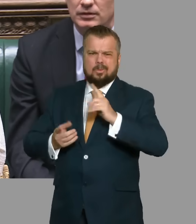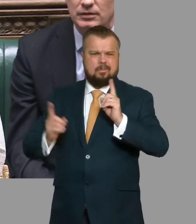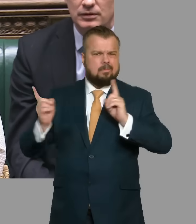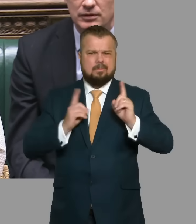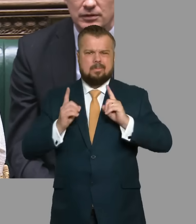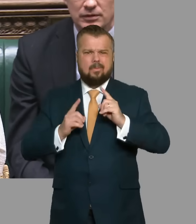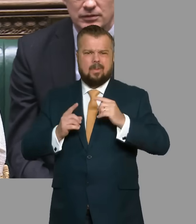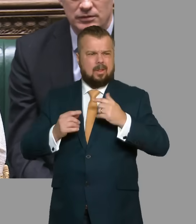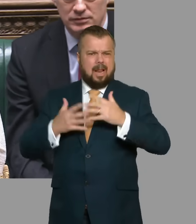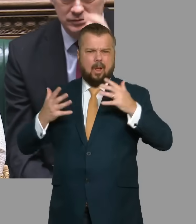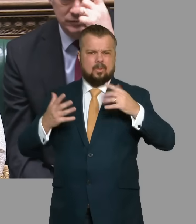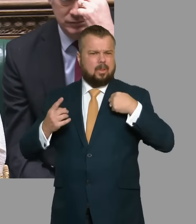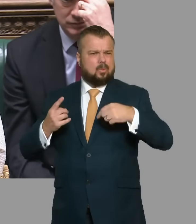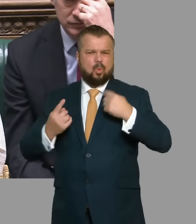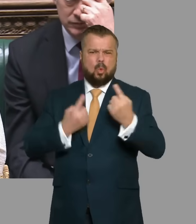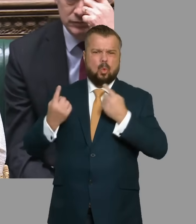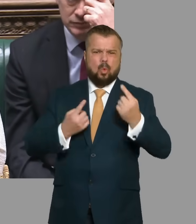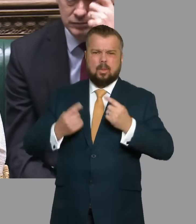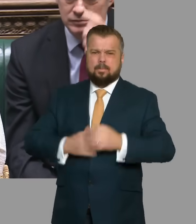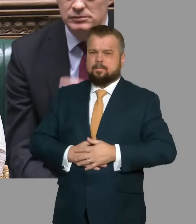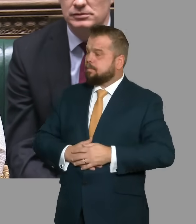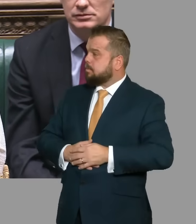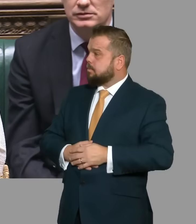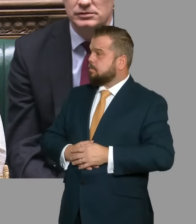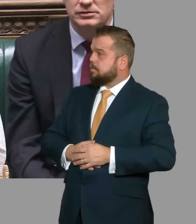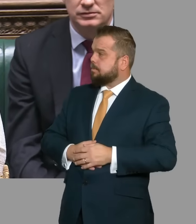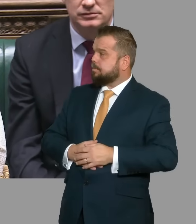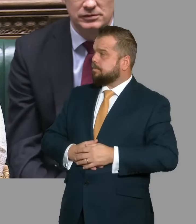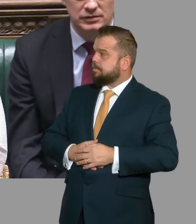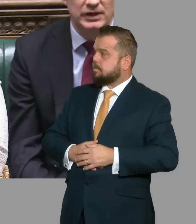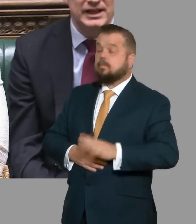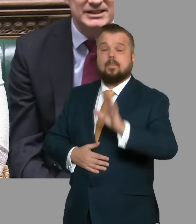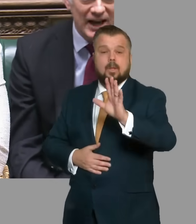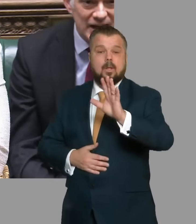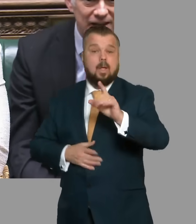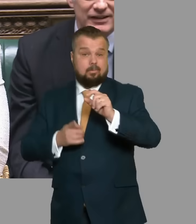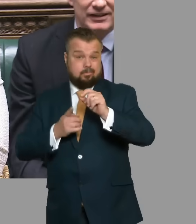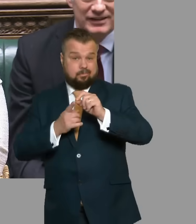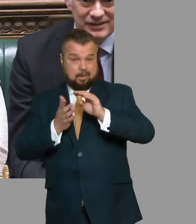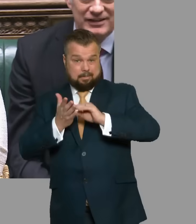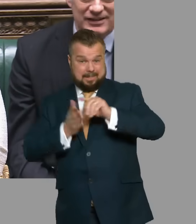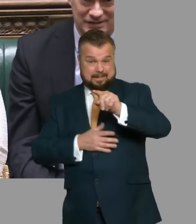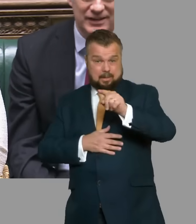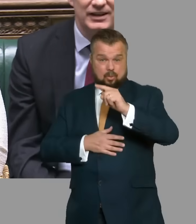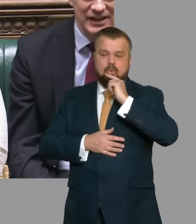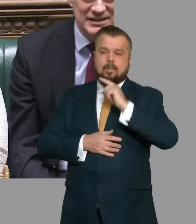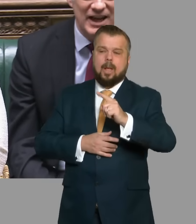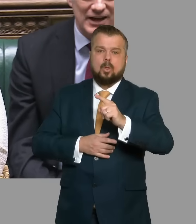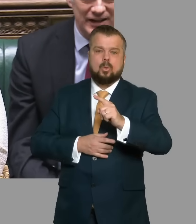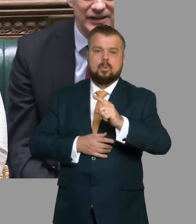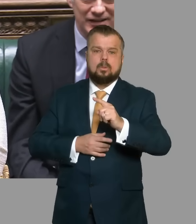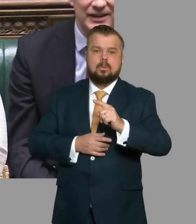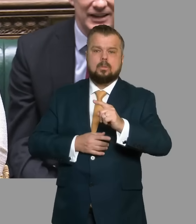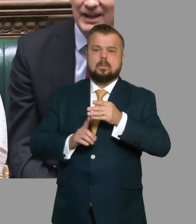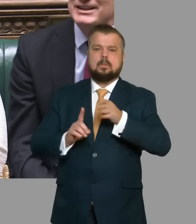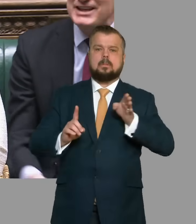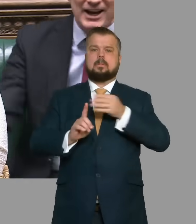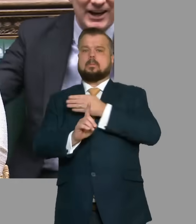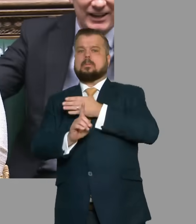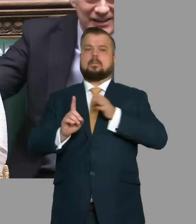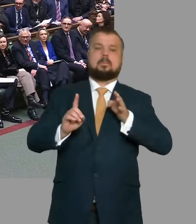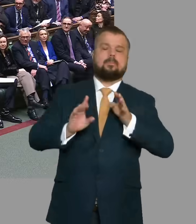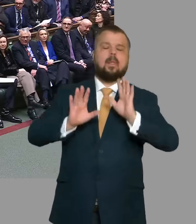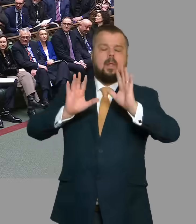that when I had someone undermining my party, I sacked him. If he sacked,